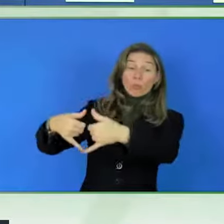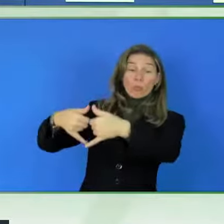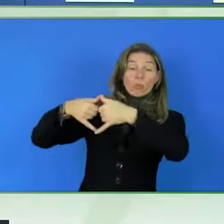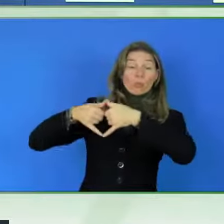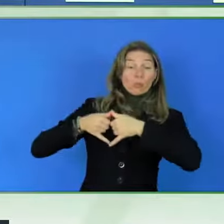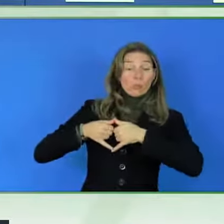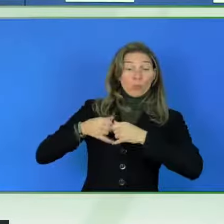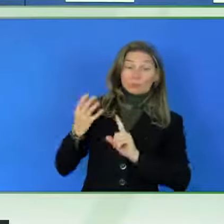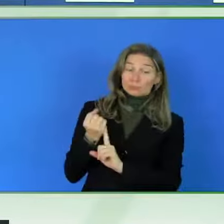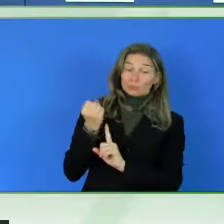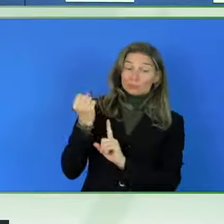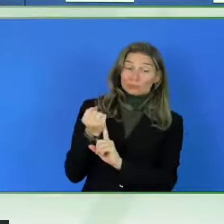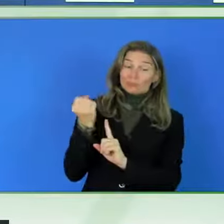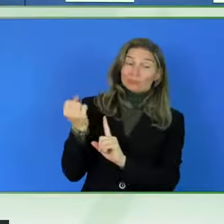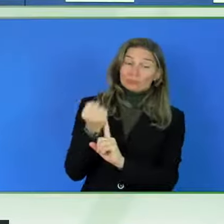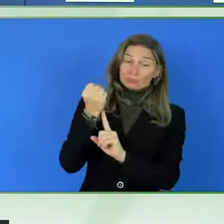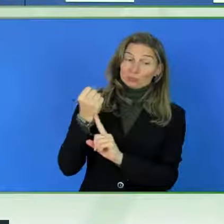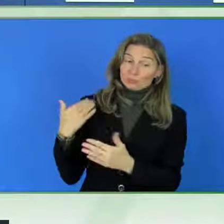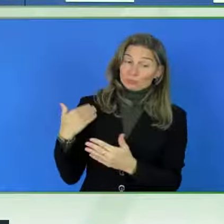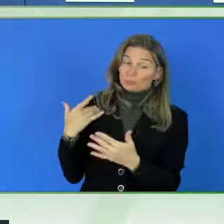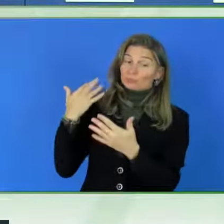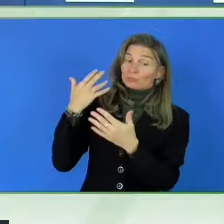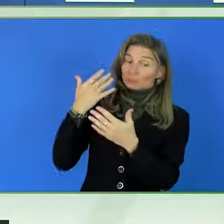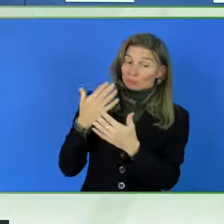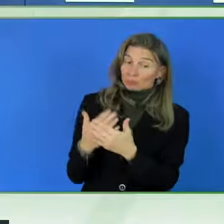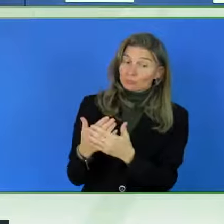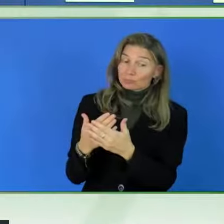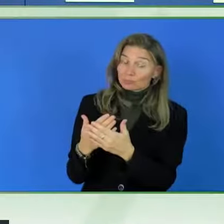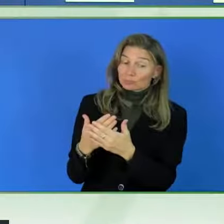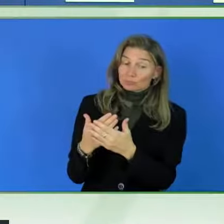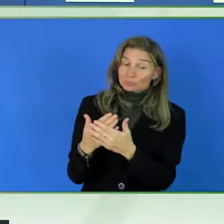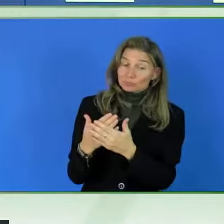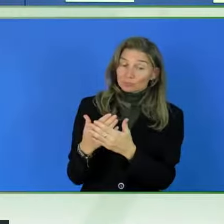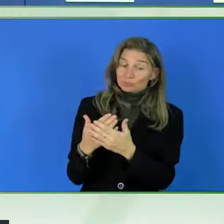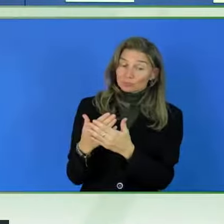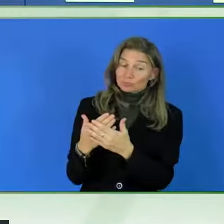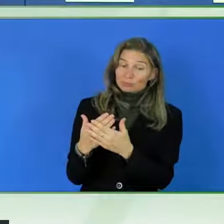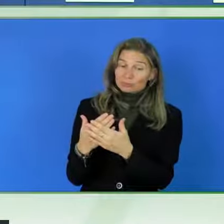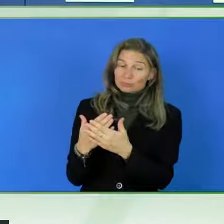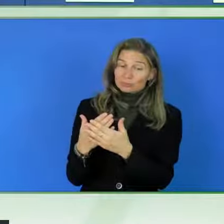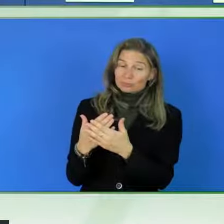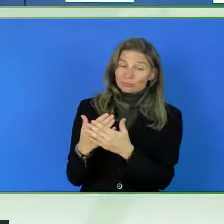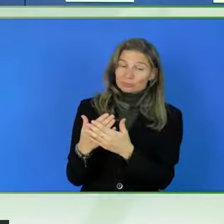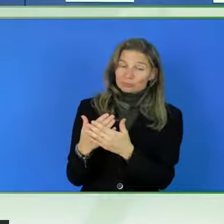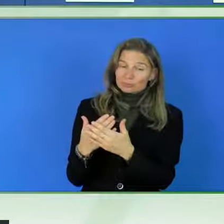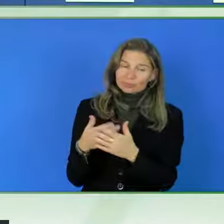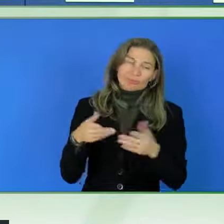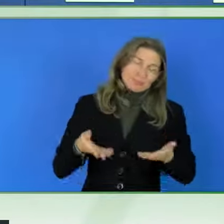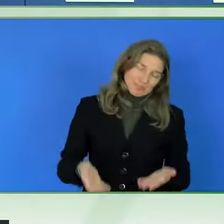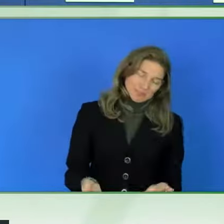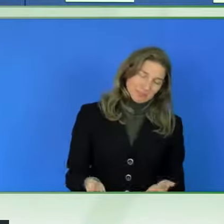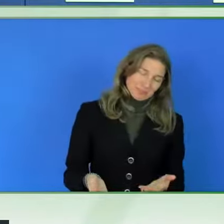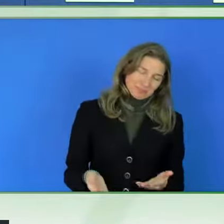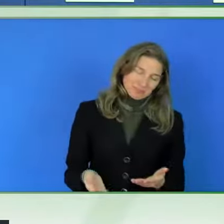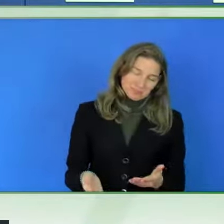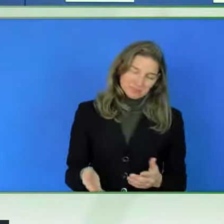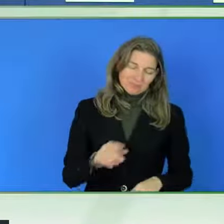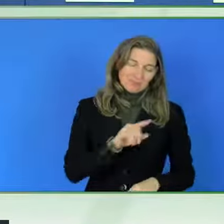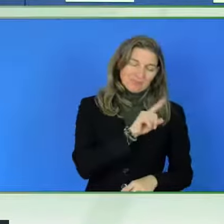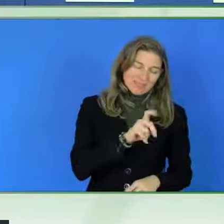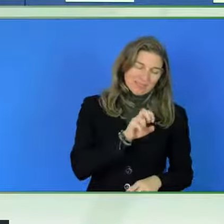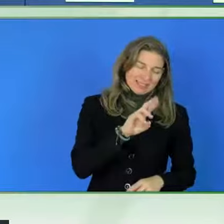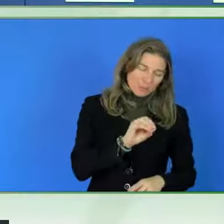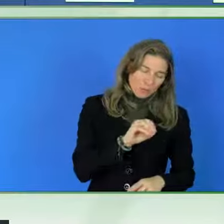we have got during our history. Zero Project for sure, but also Red Cross,